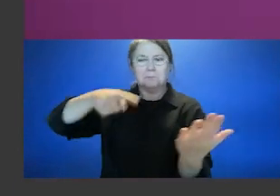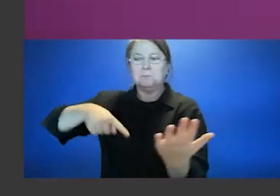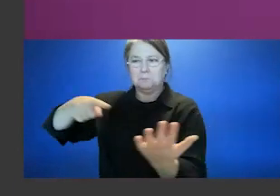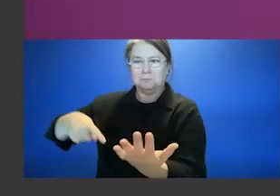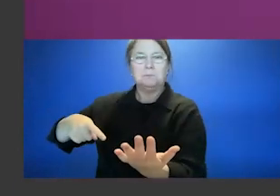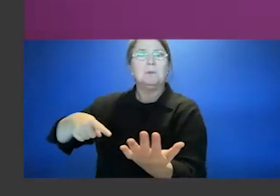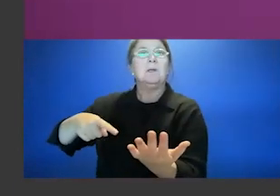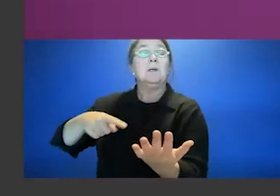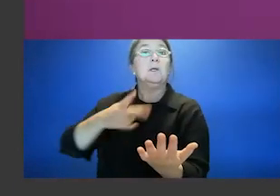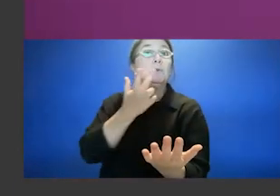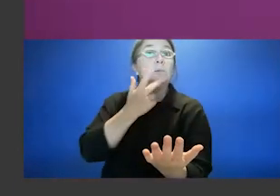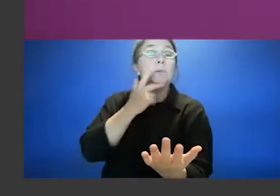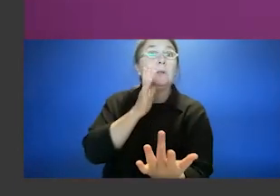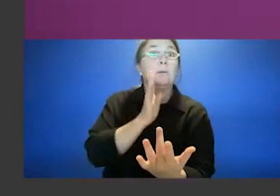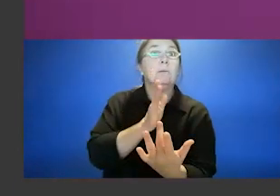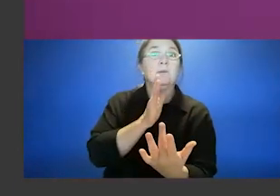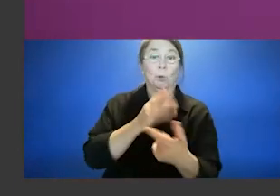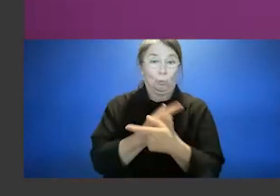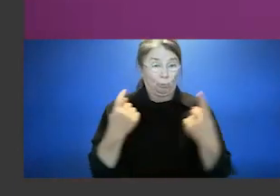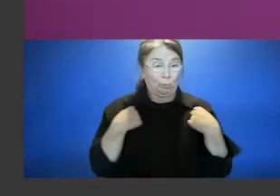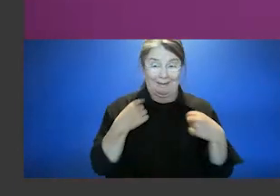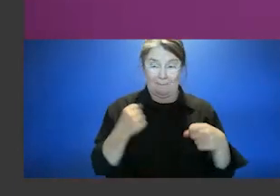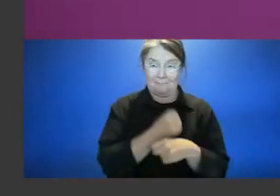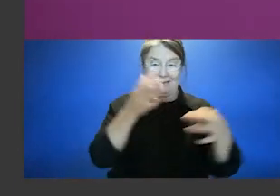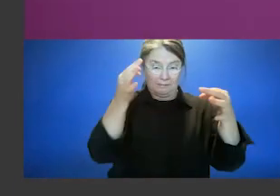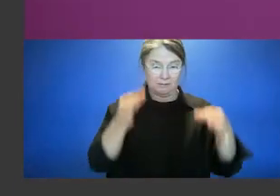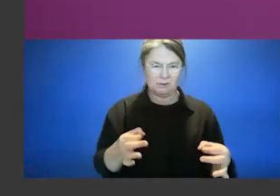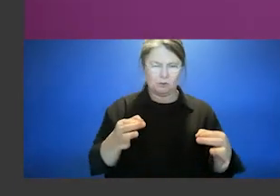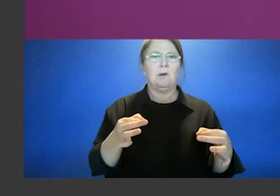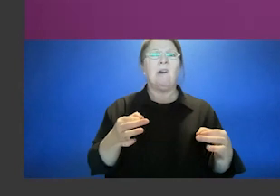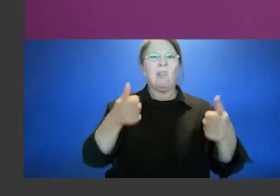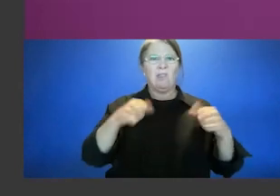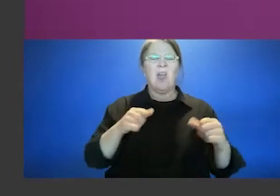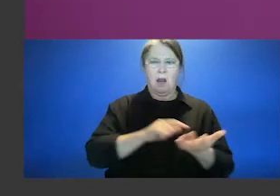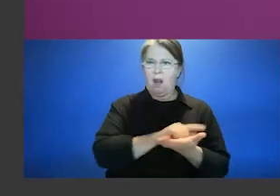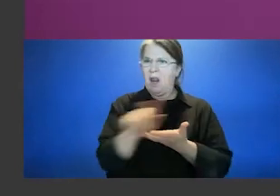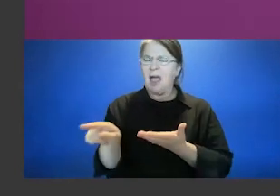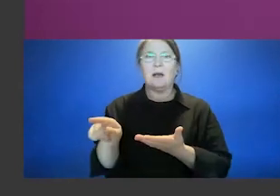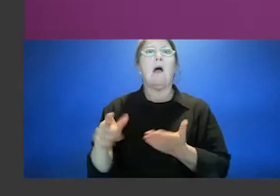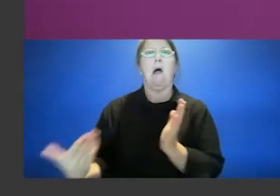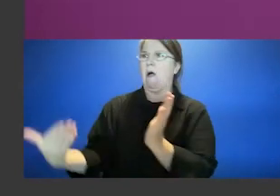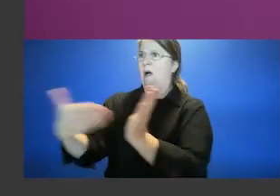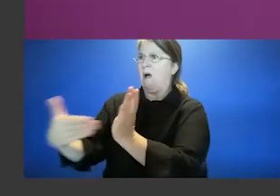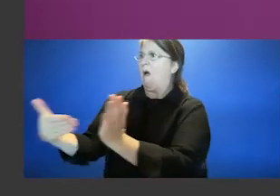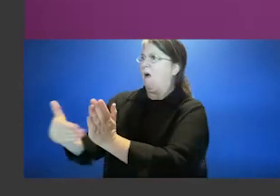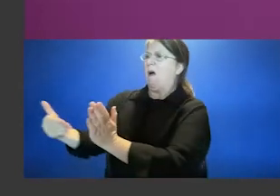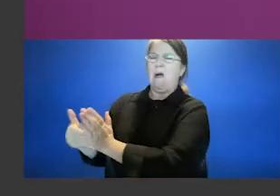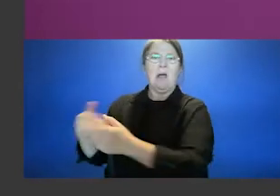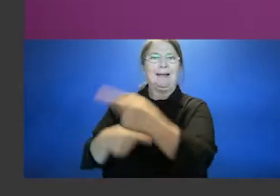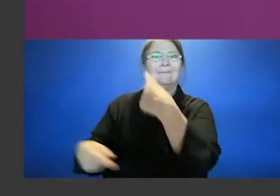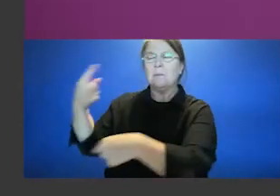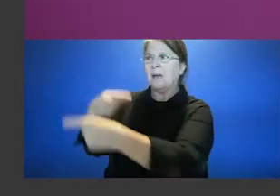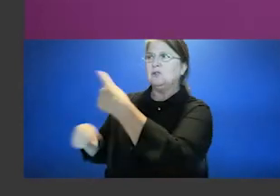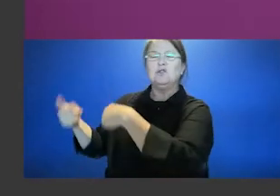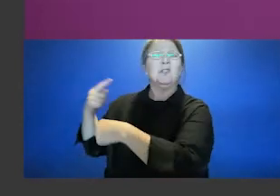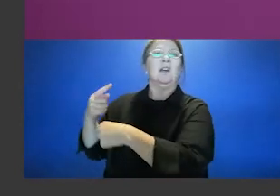information becomes available after a decision's been made, and I know I get that question sometimes from people that reach